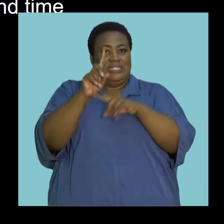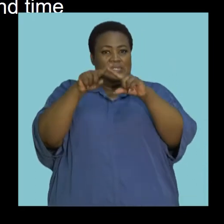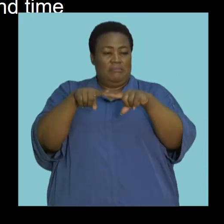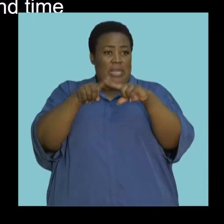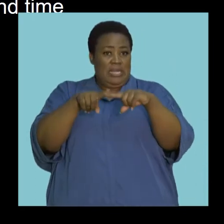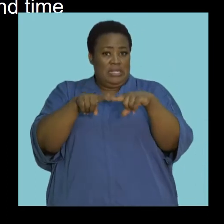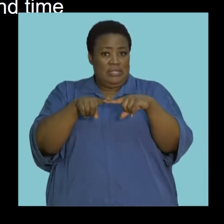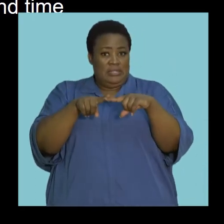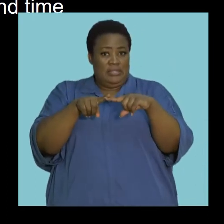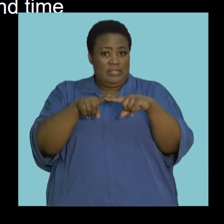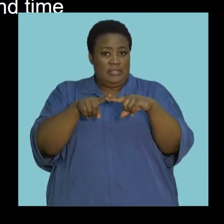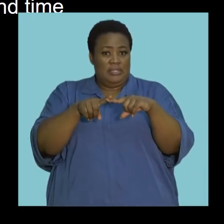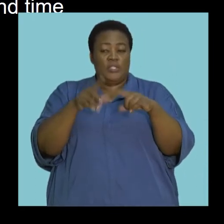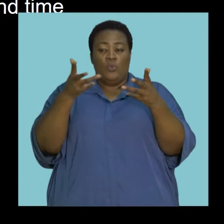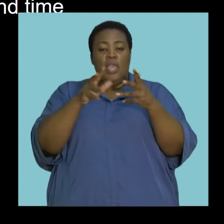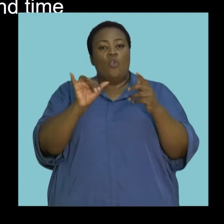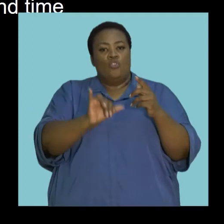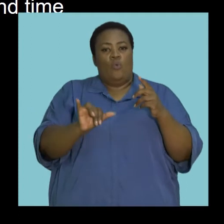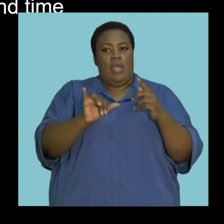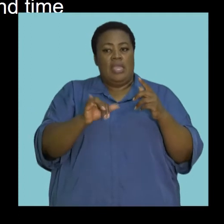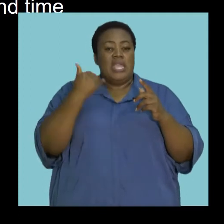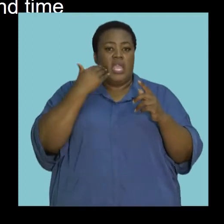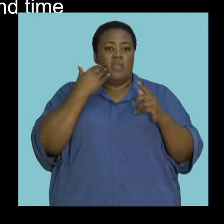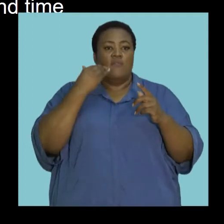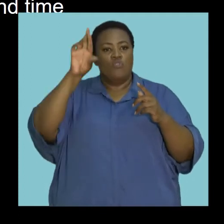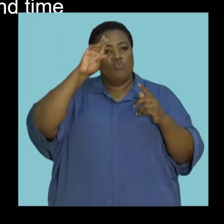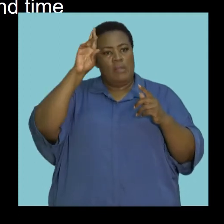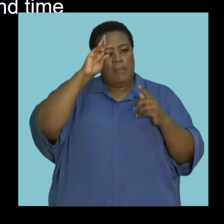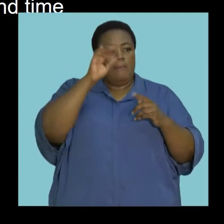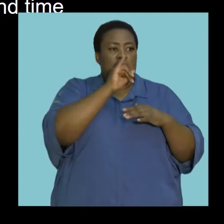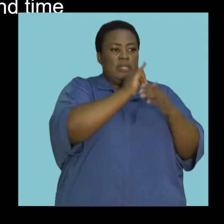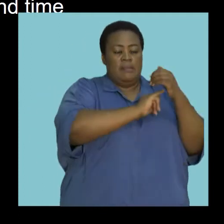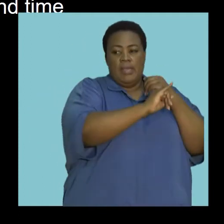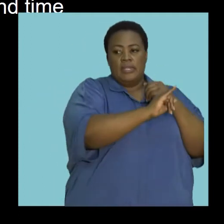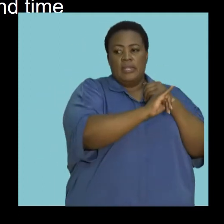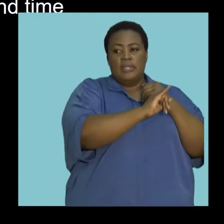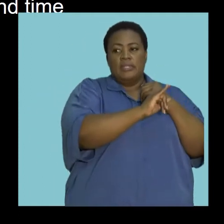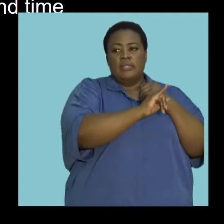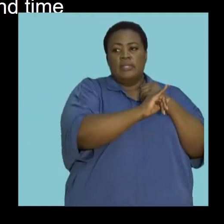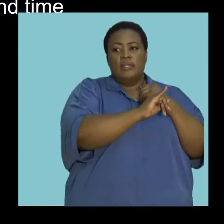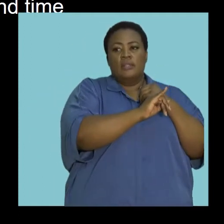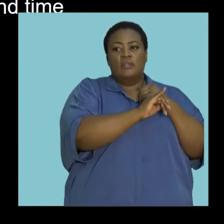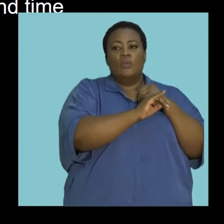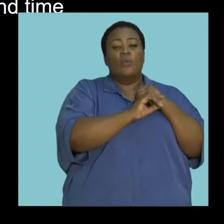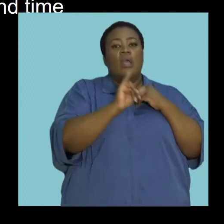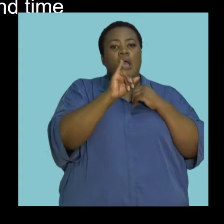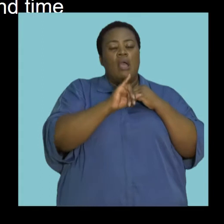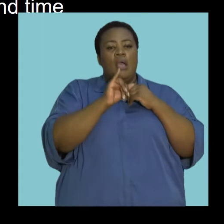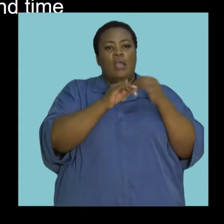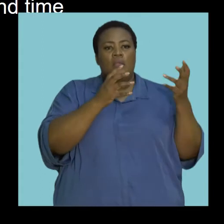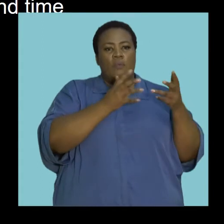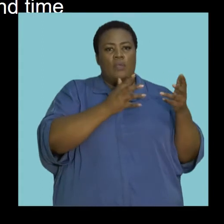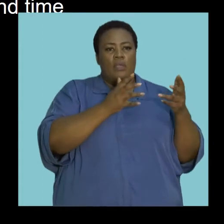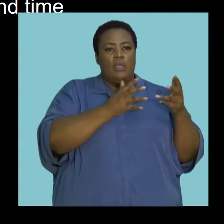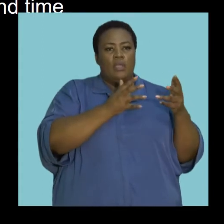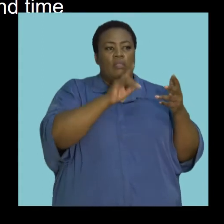D, so that goes on your y-axis. So if you remember independent and where the capital I falls on,